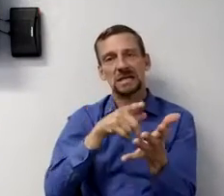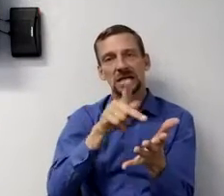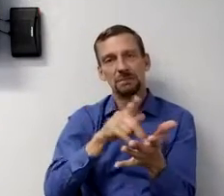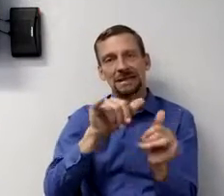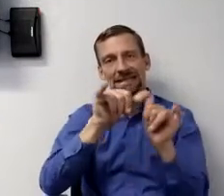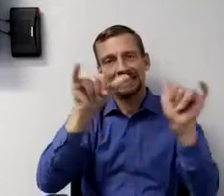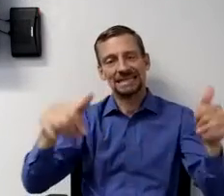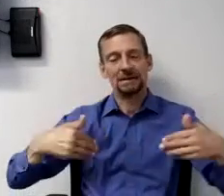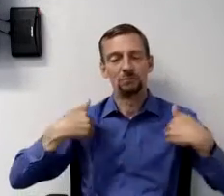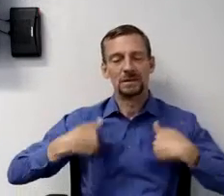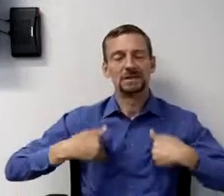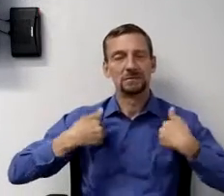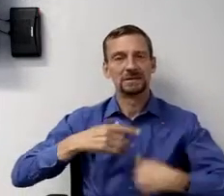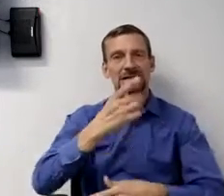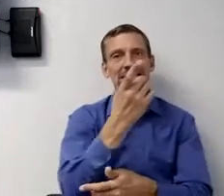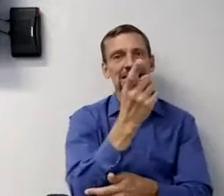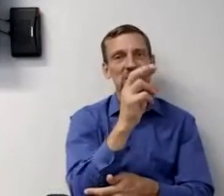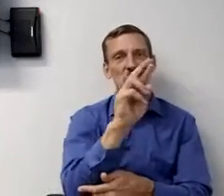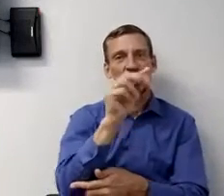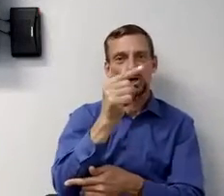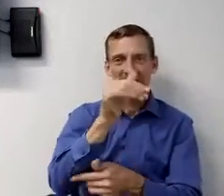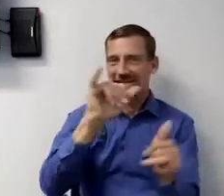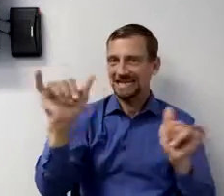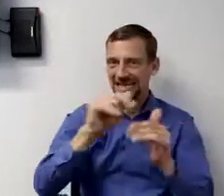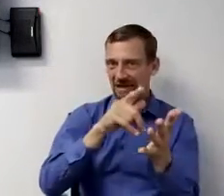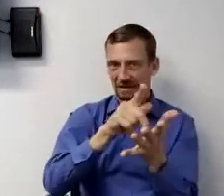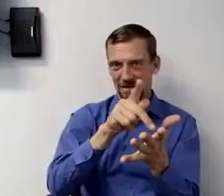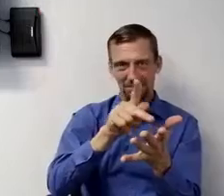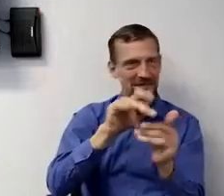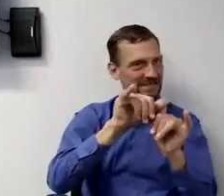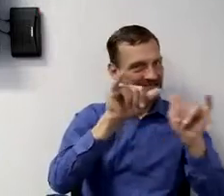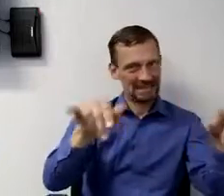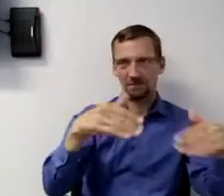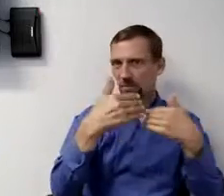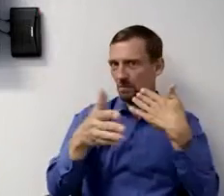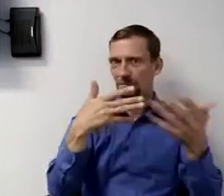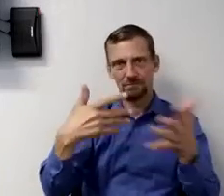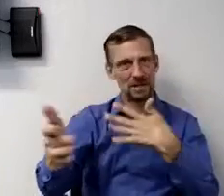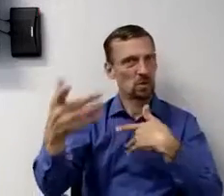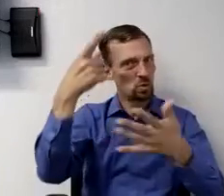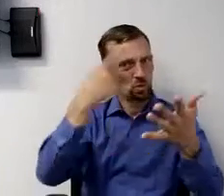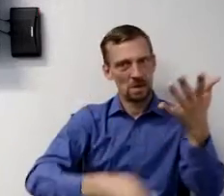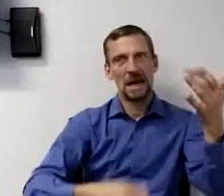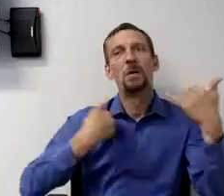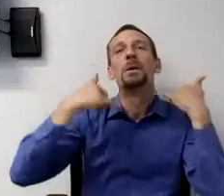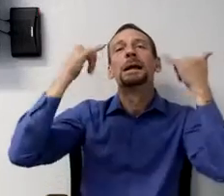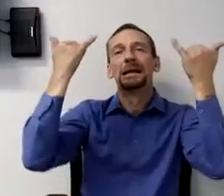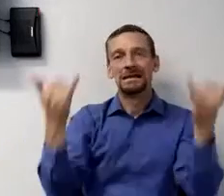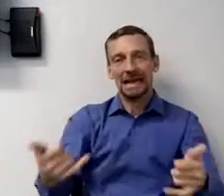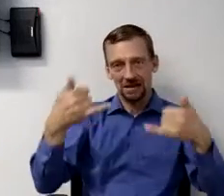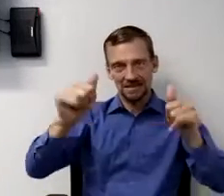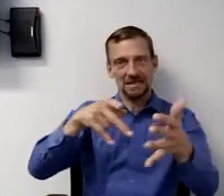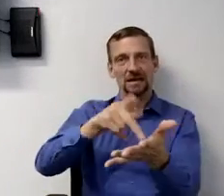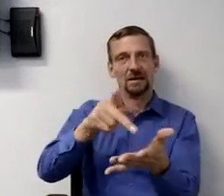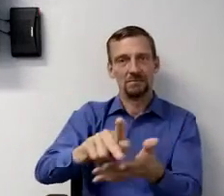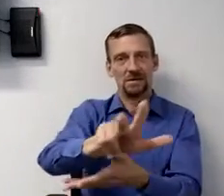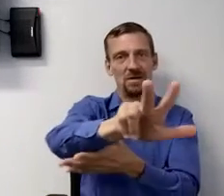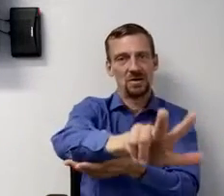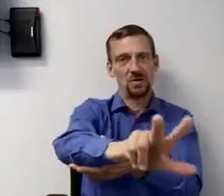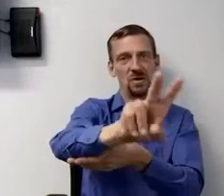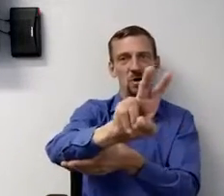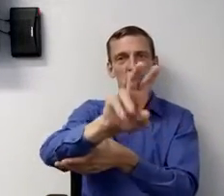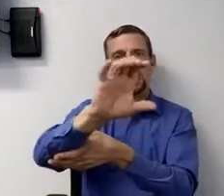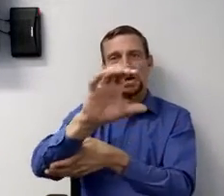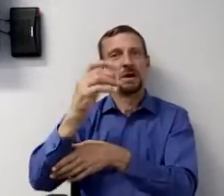respiratory disease DRG, that same payment amount, even though we now have to start paying $3,200